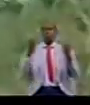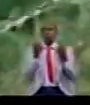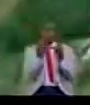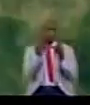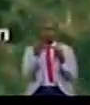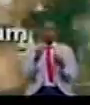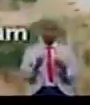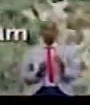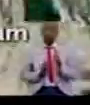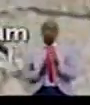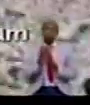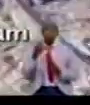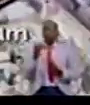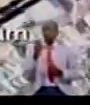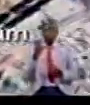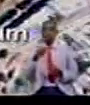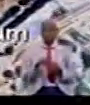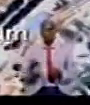Amen.